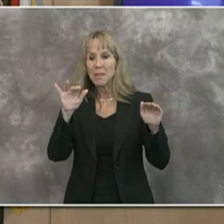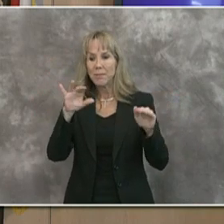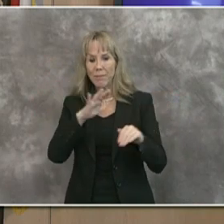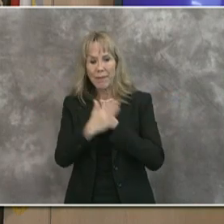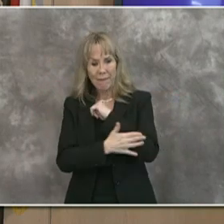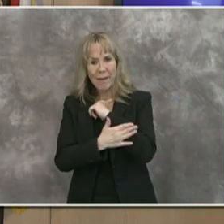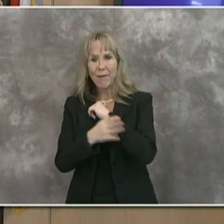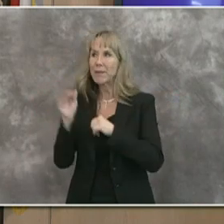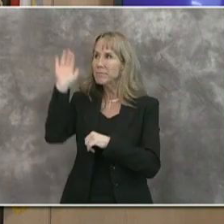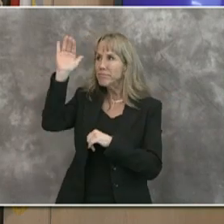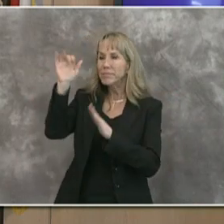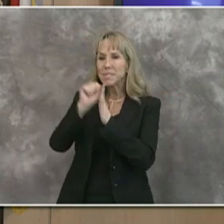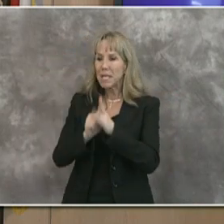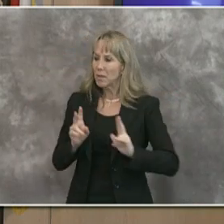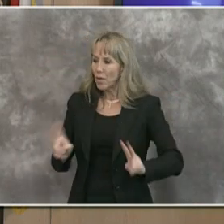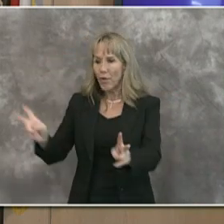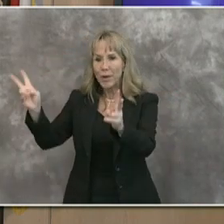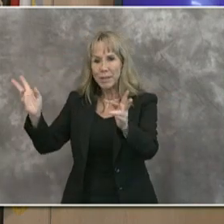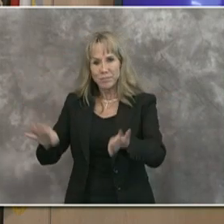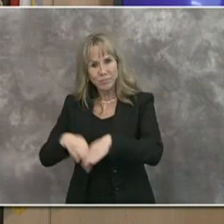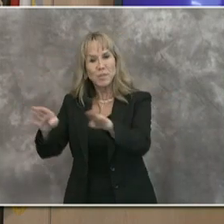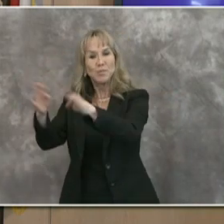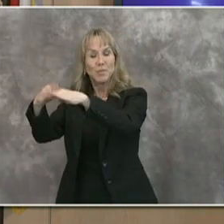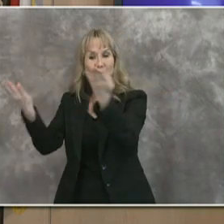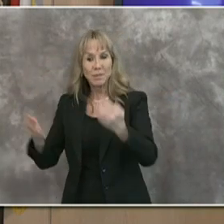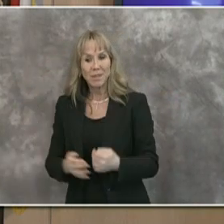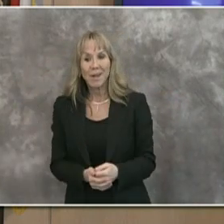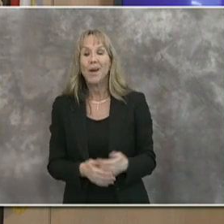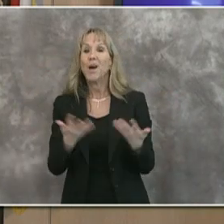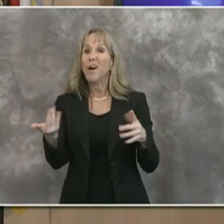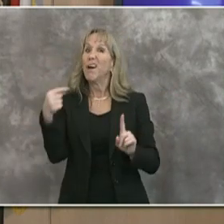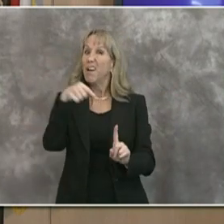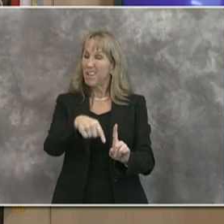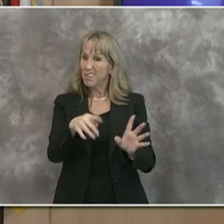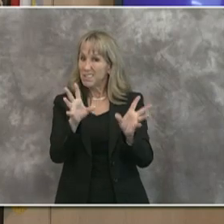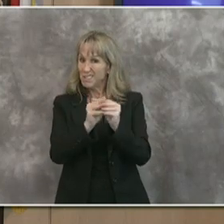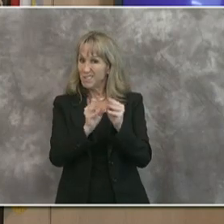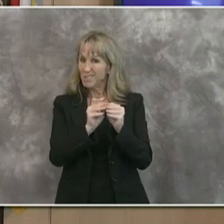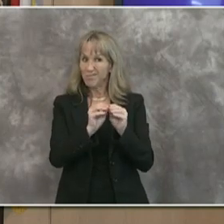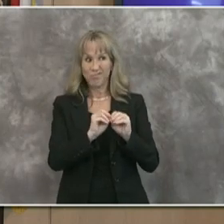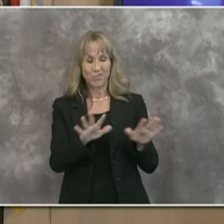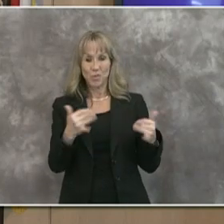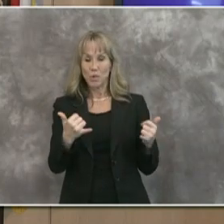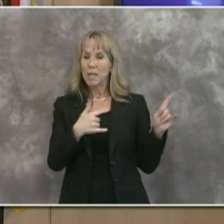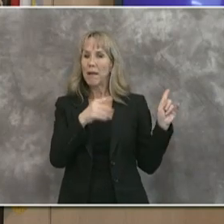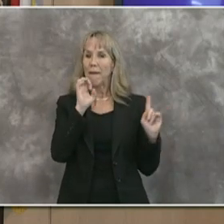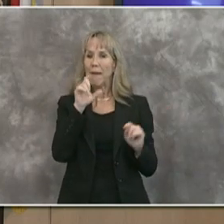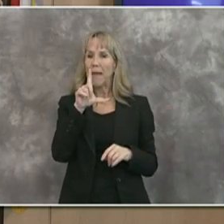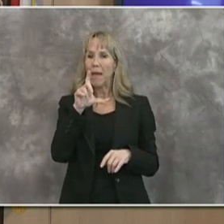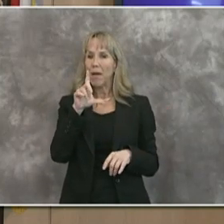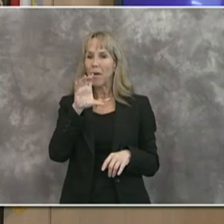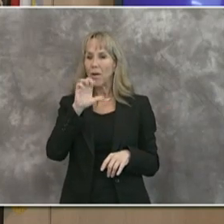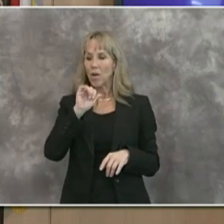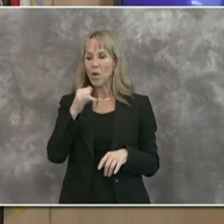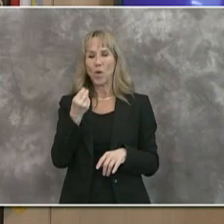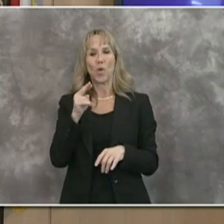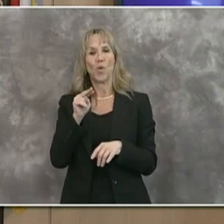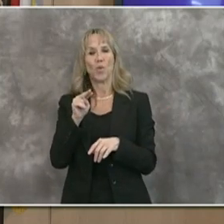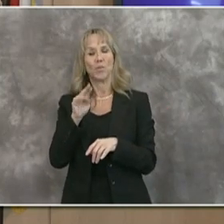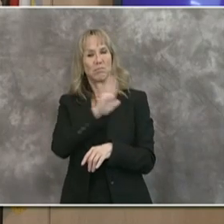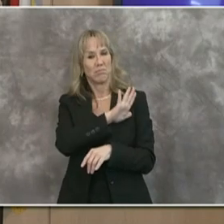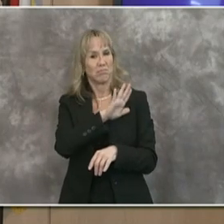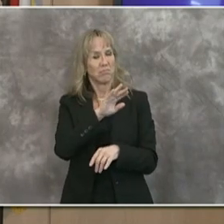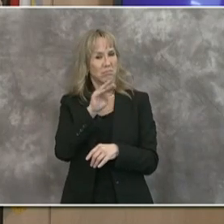reopening. As part of that news conference, El Cajon Mayor Bill Wells said that a good reason that we can do